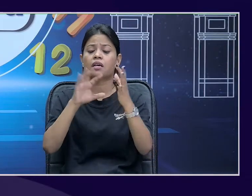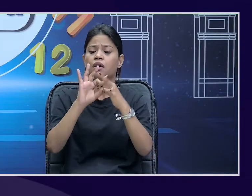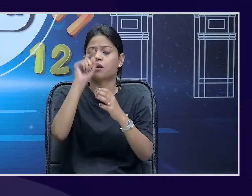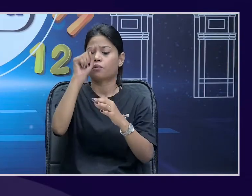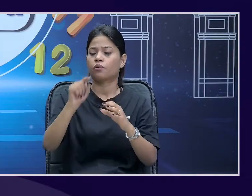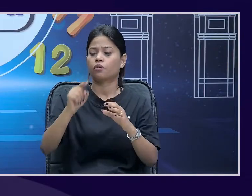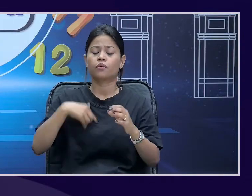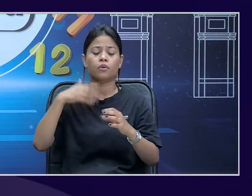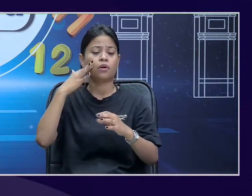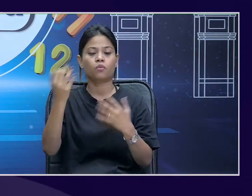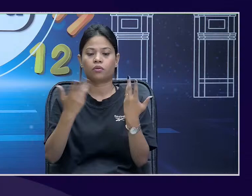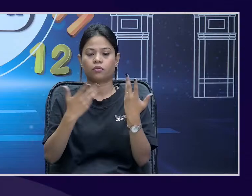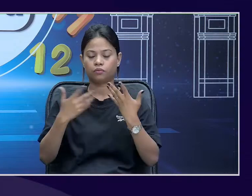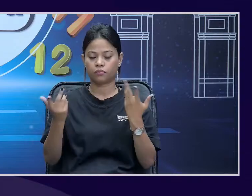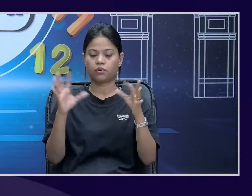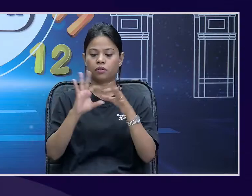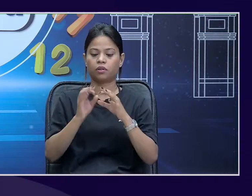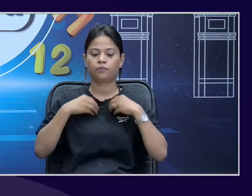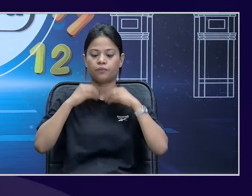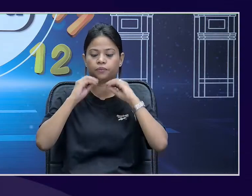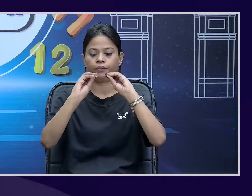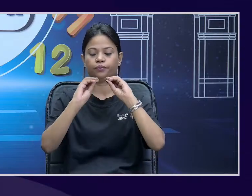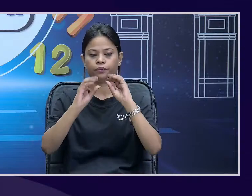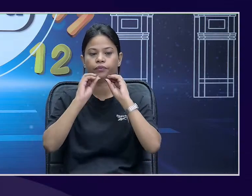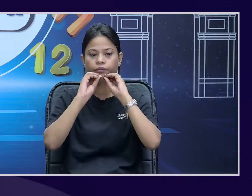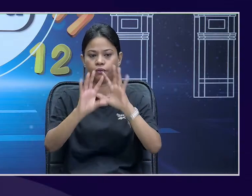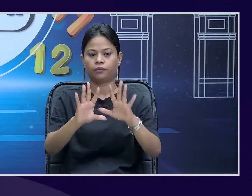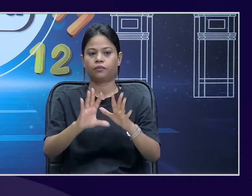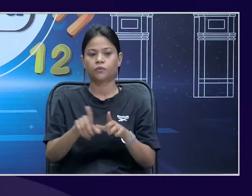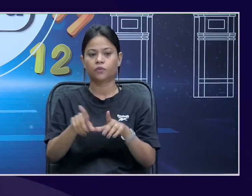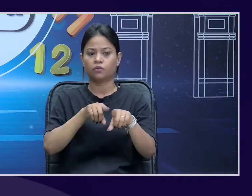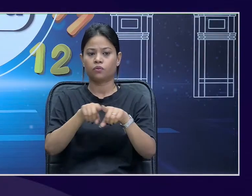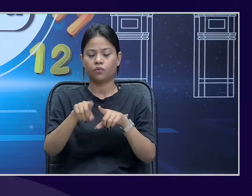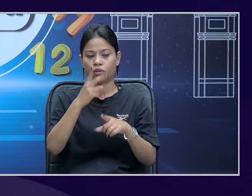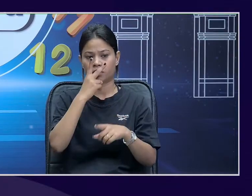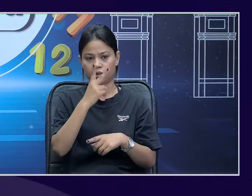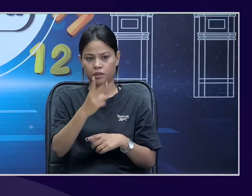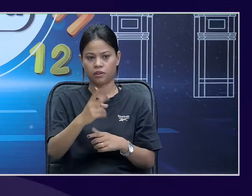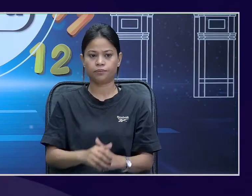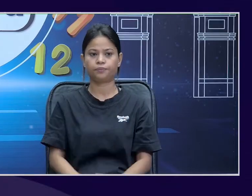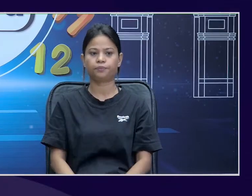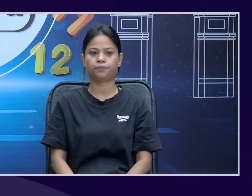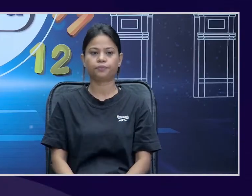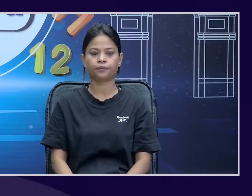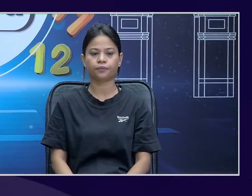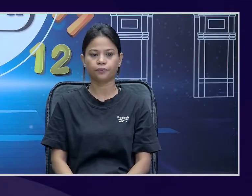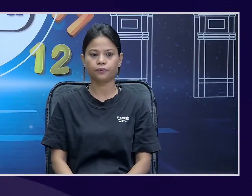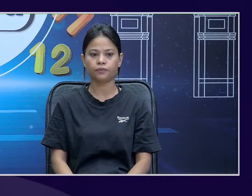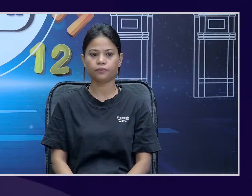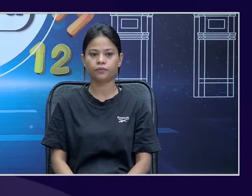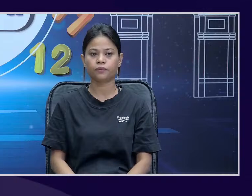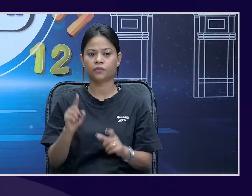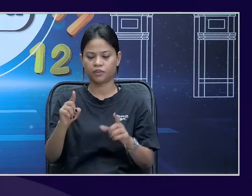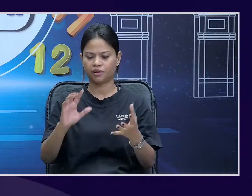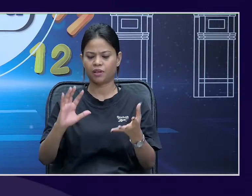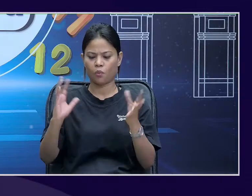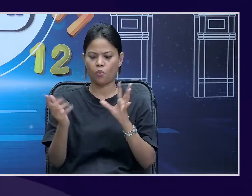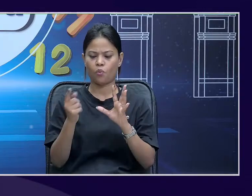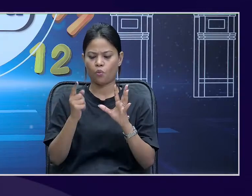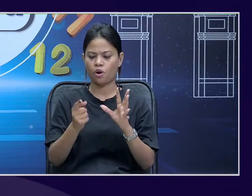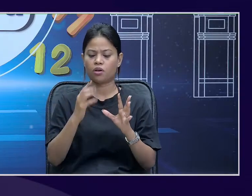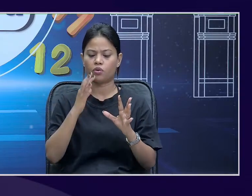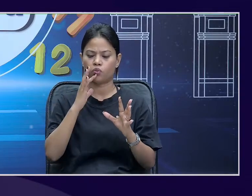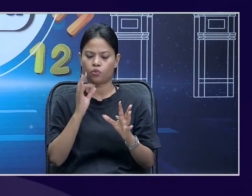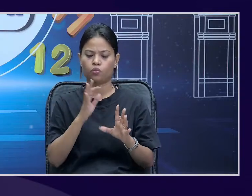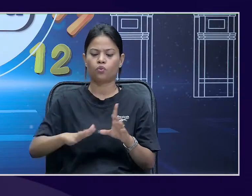me technically. So, all this we know. We are living in a, assumed real world by us. But they